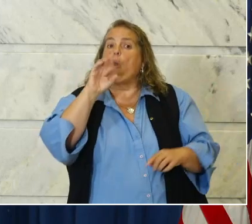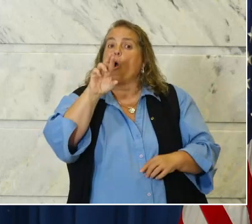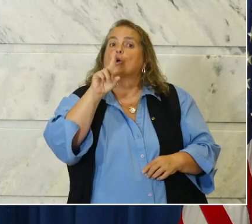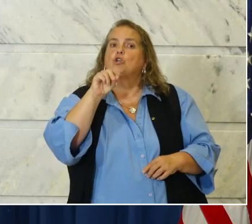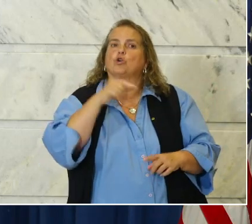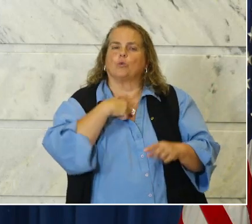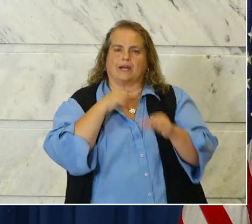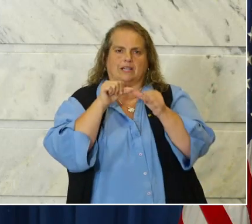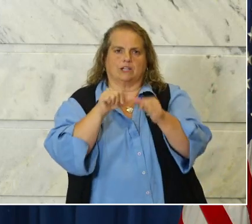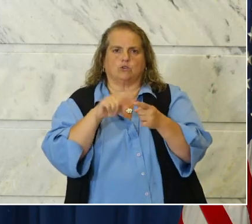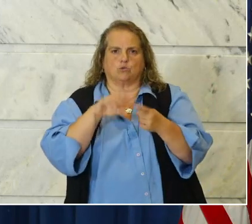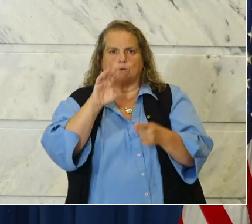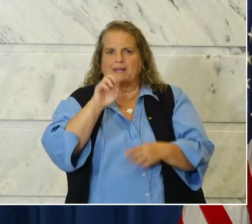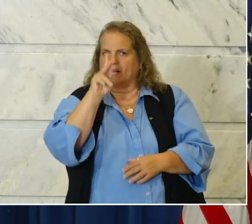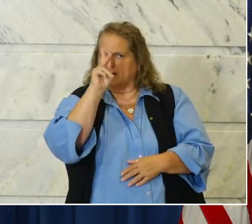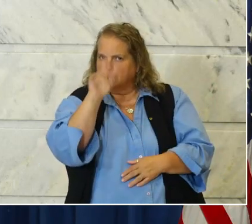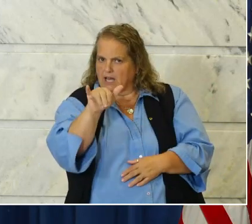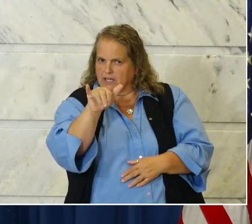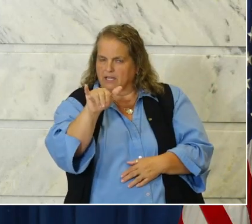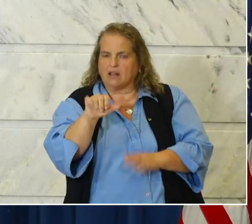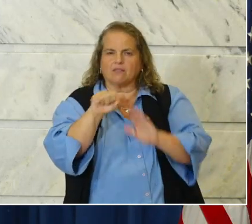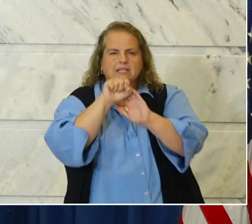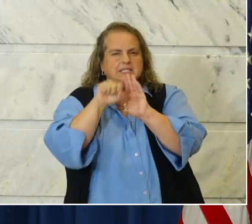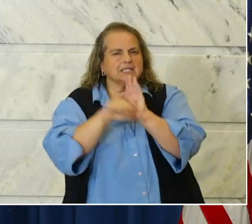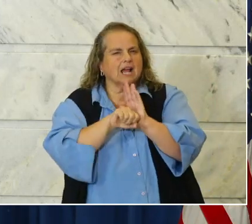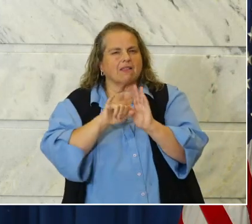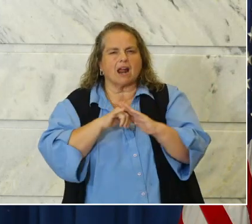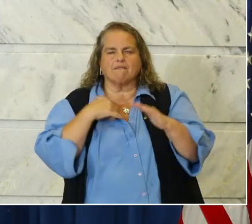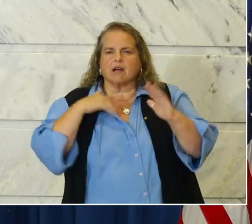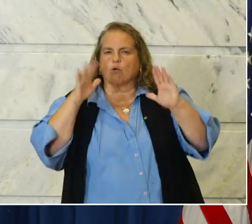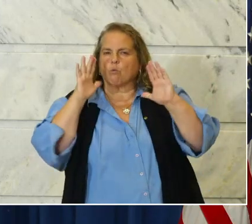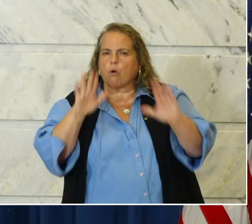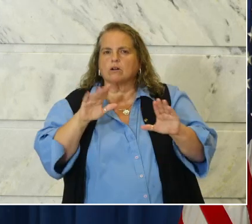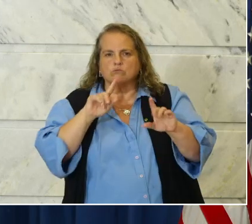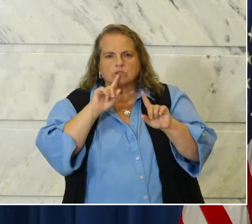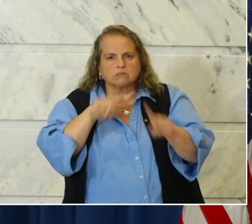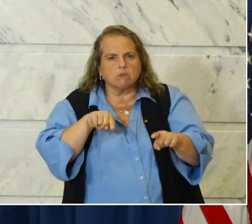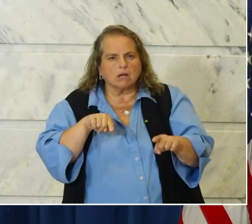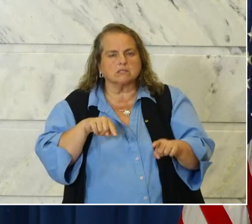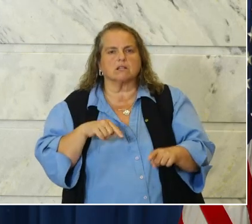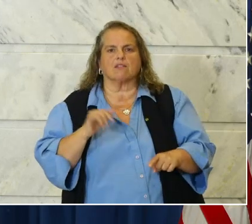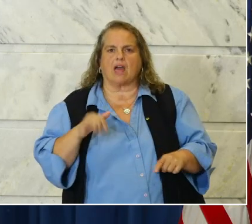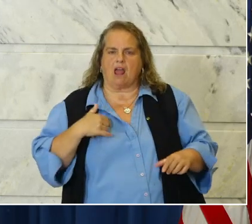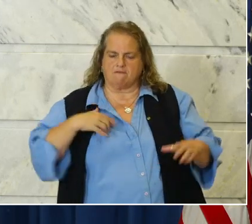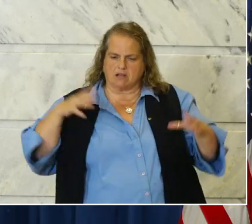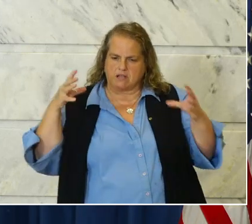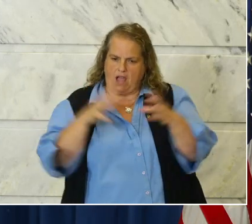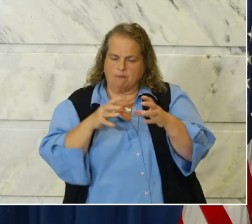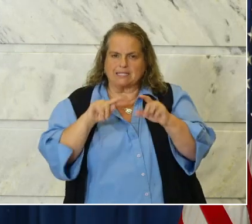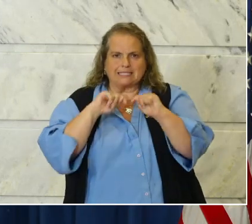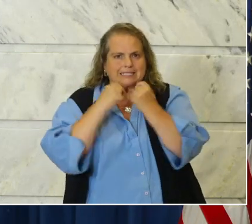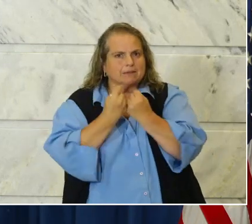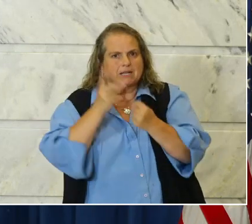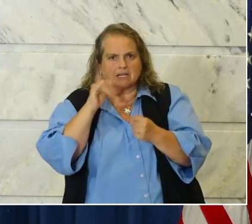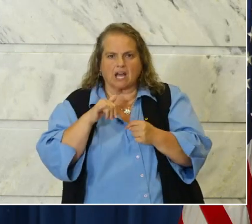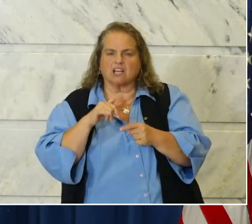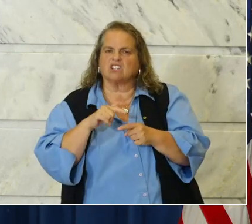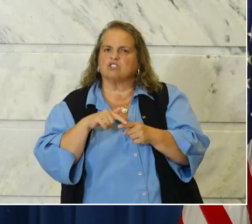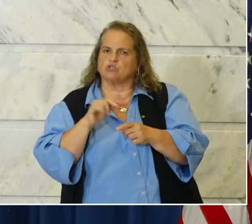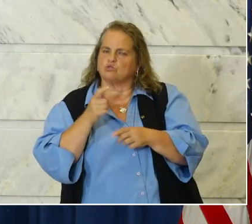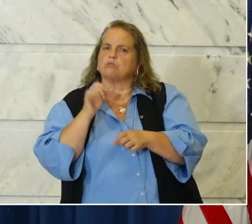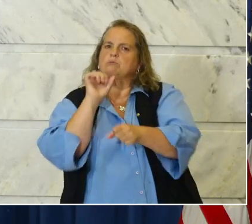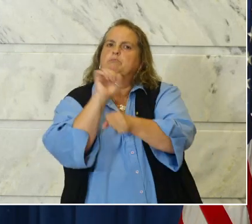to be Kentucky, a state that has had an amazing response, that has come together when called, and has crushed